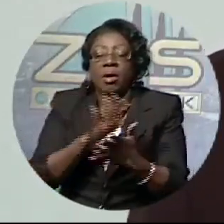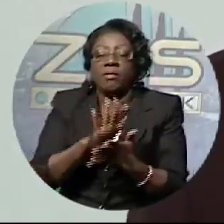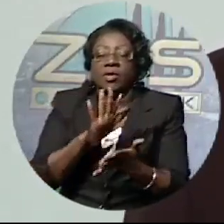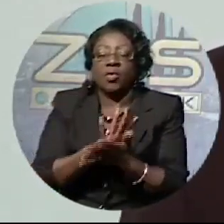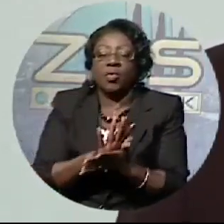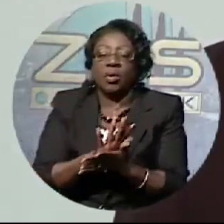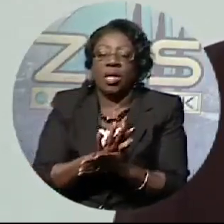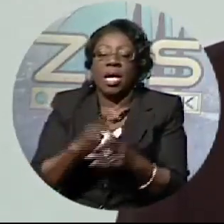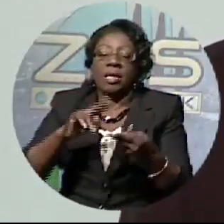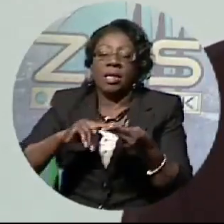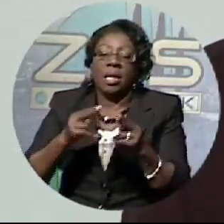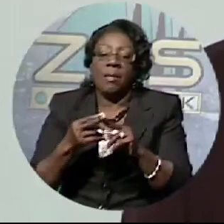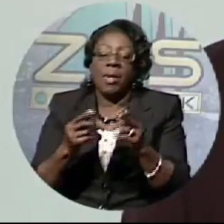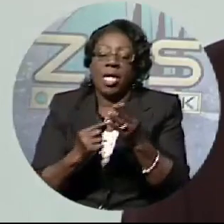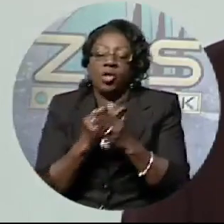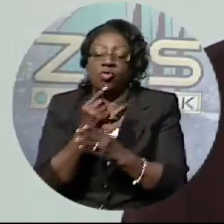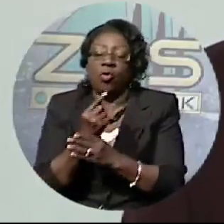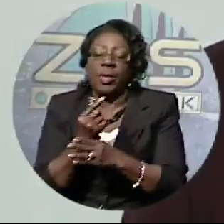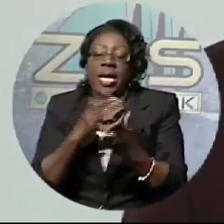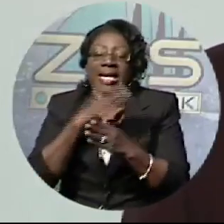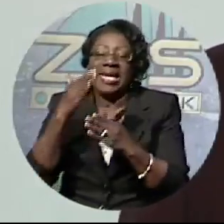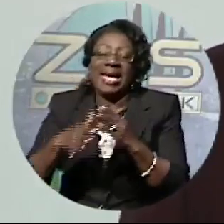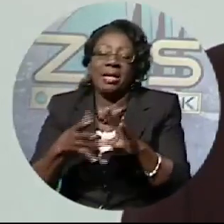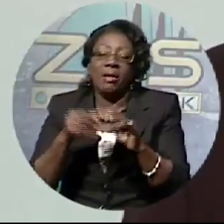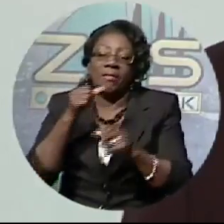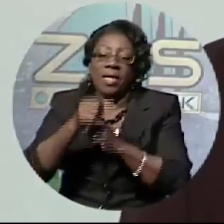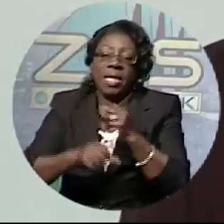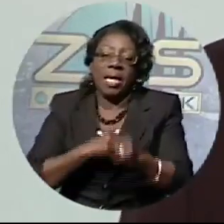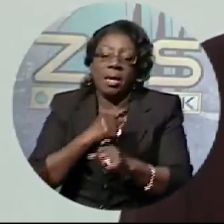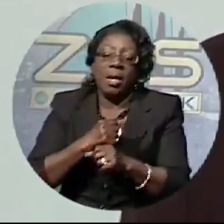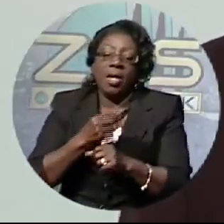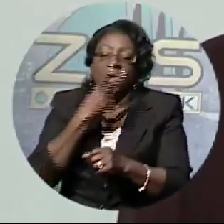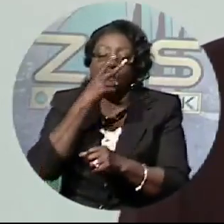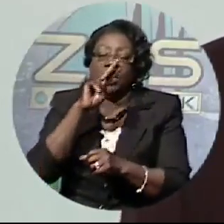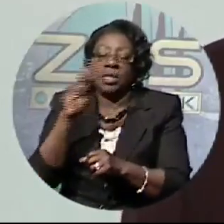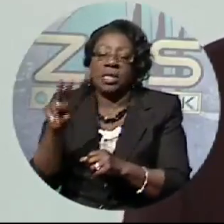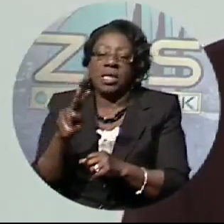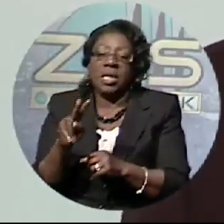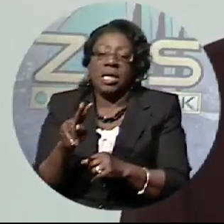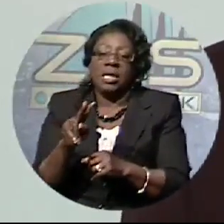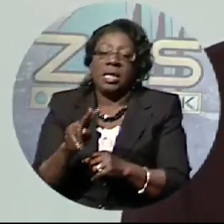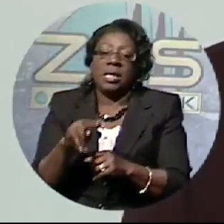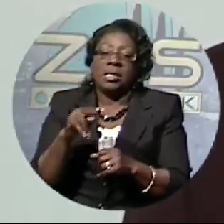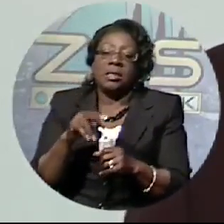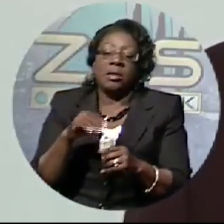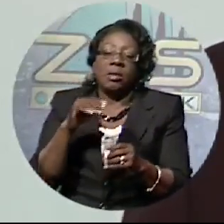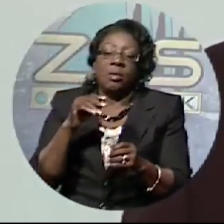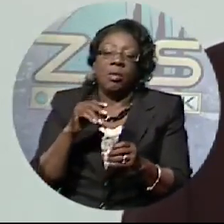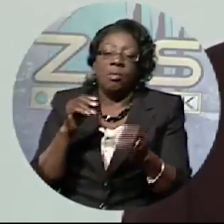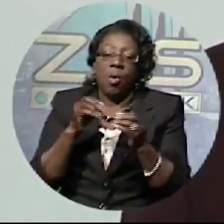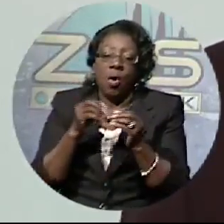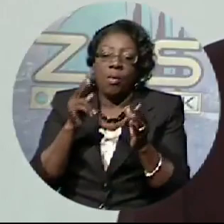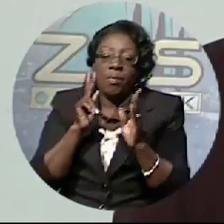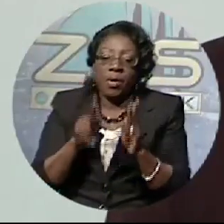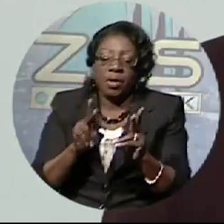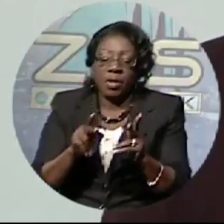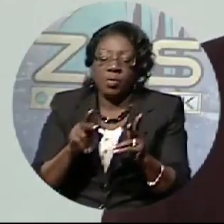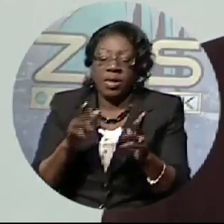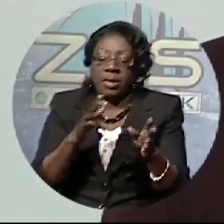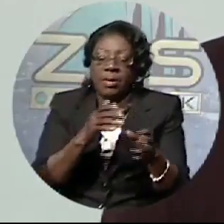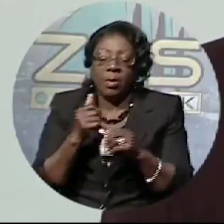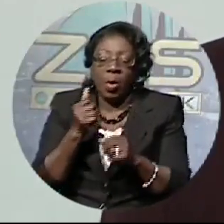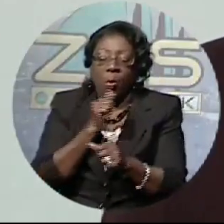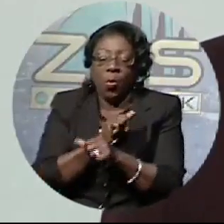are growing. At the end of the year, you will see where the unemployment rate itself will drop, because you will see